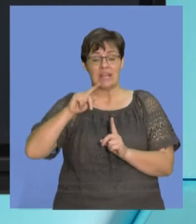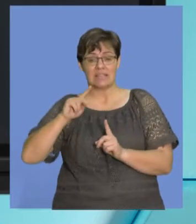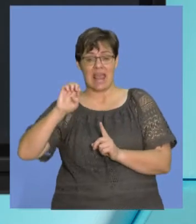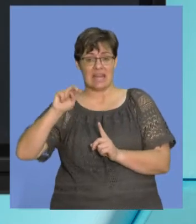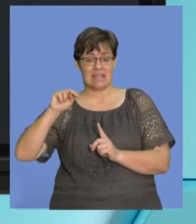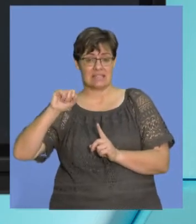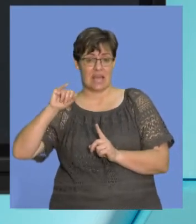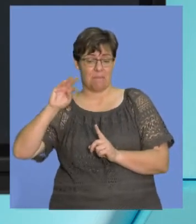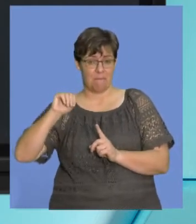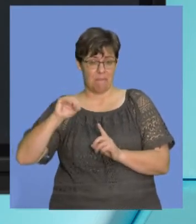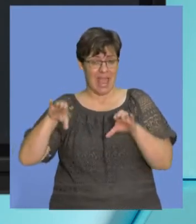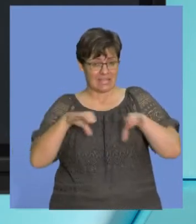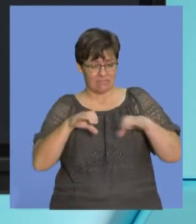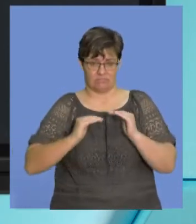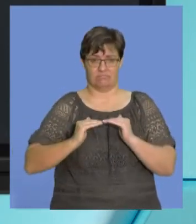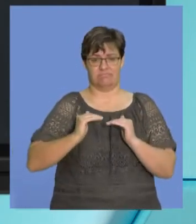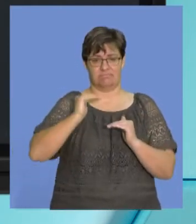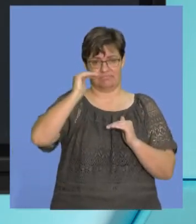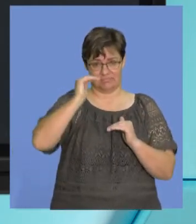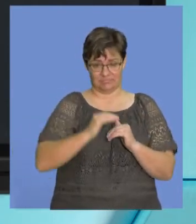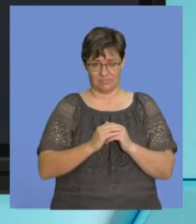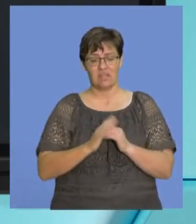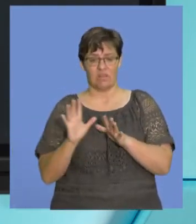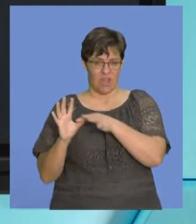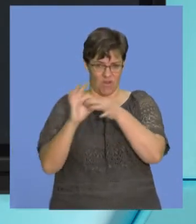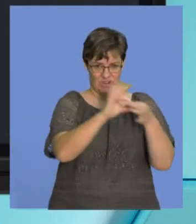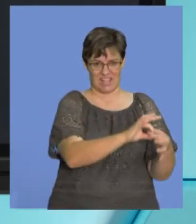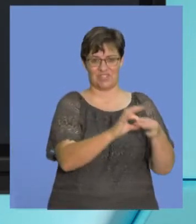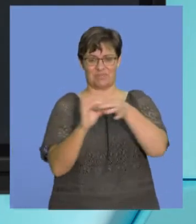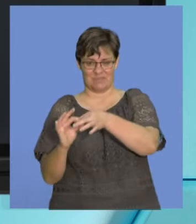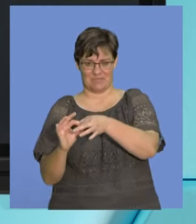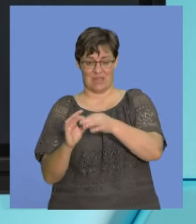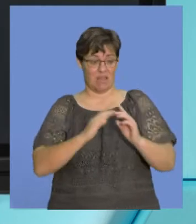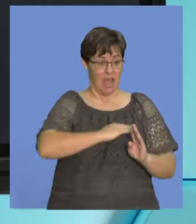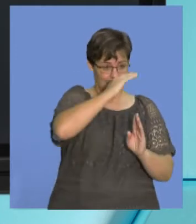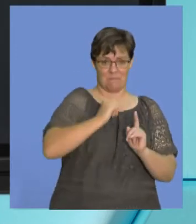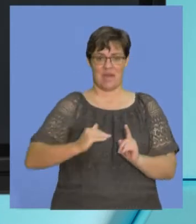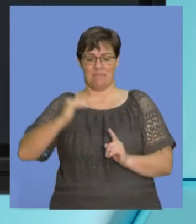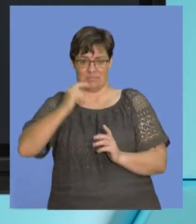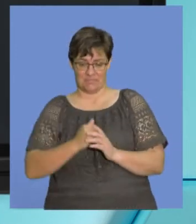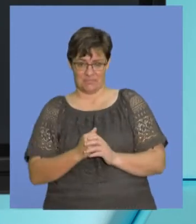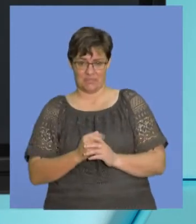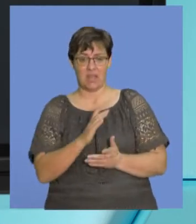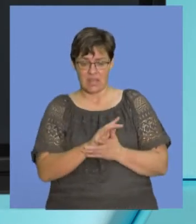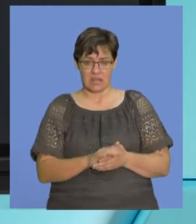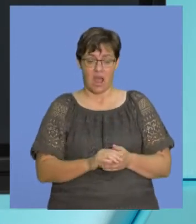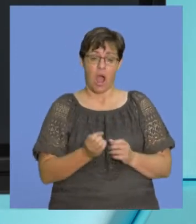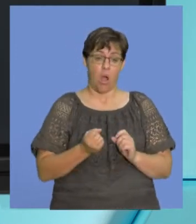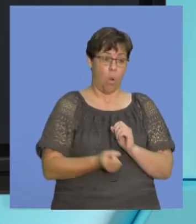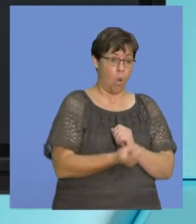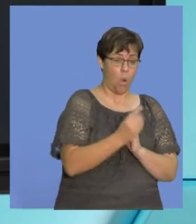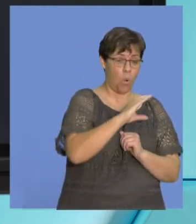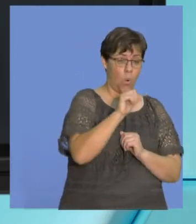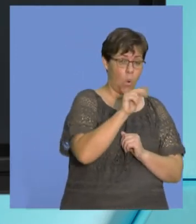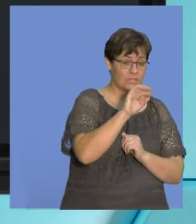enzyme activity increases. So we see that there's a correlationship between the two. However, there's a cause and